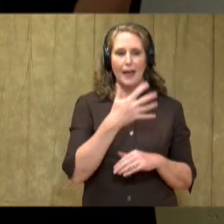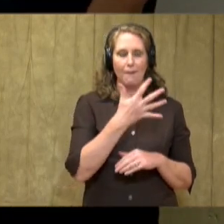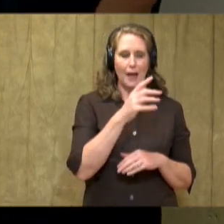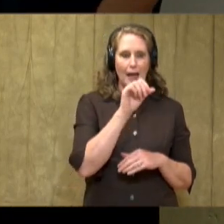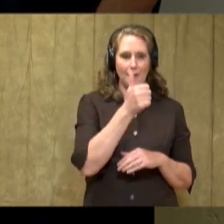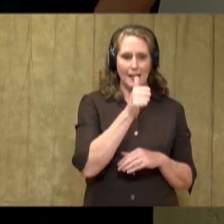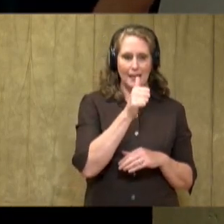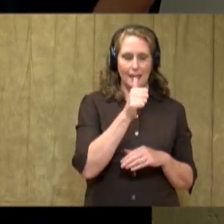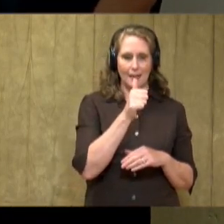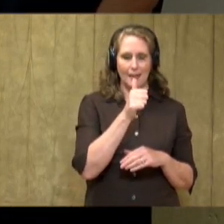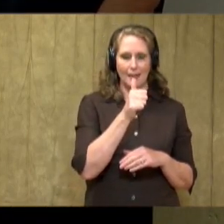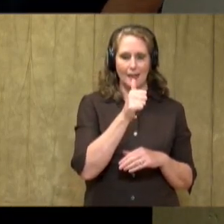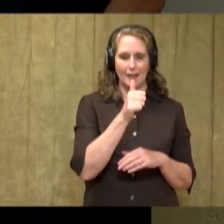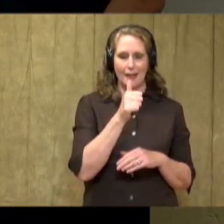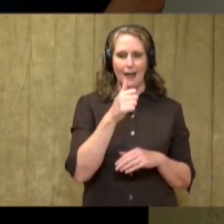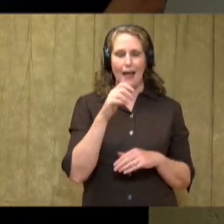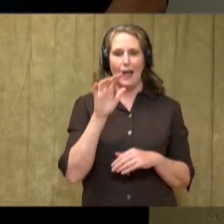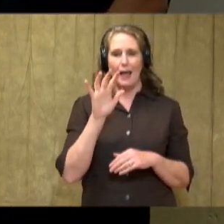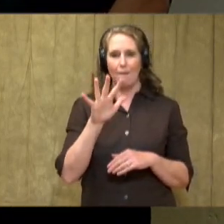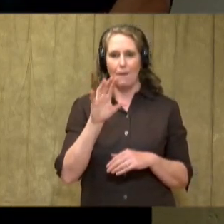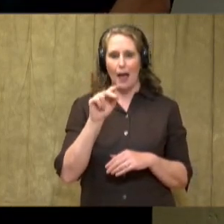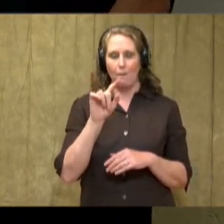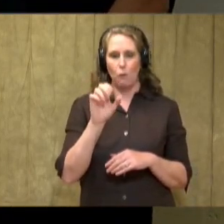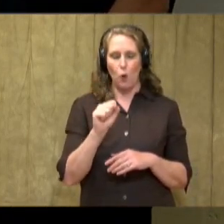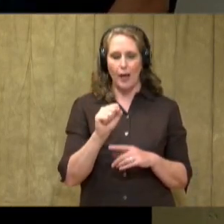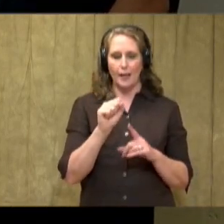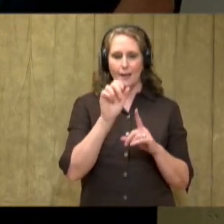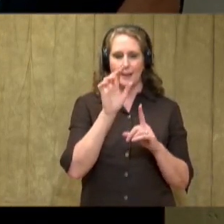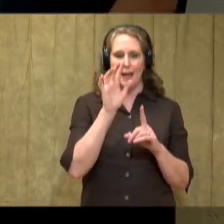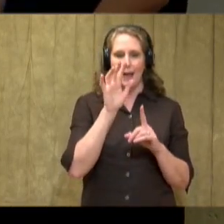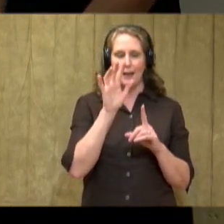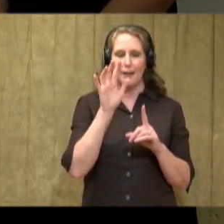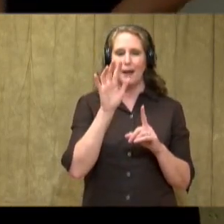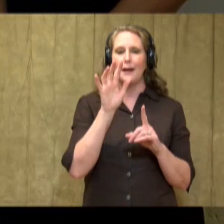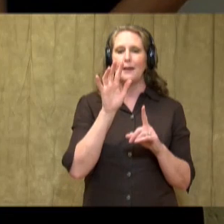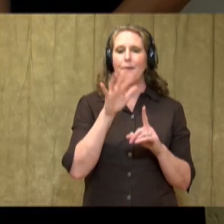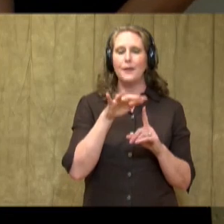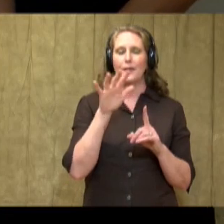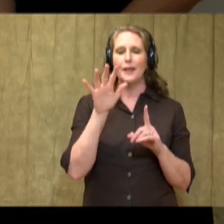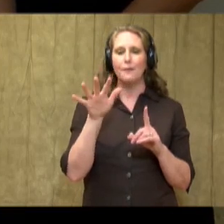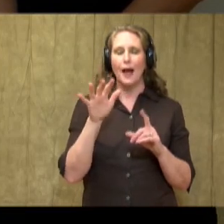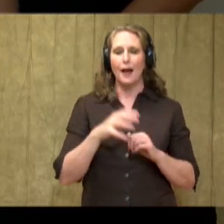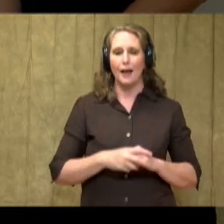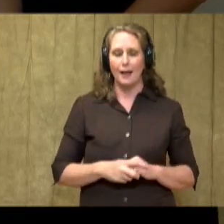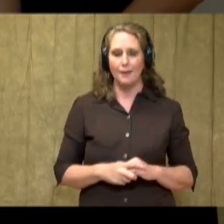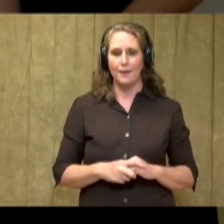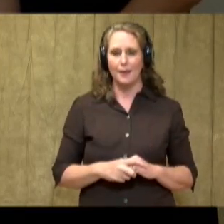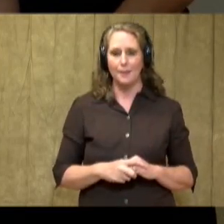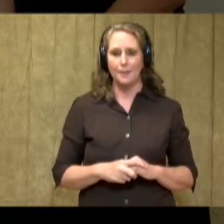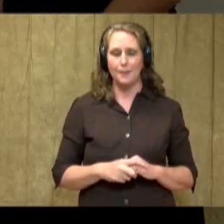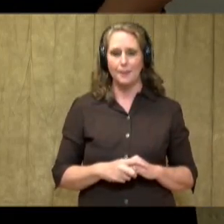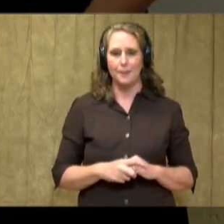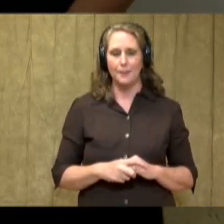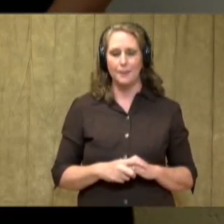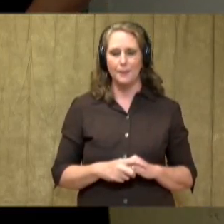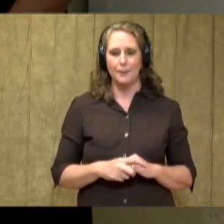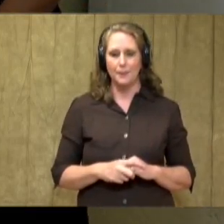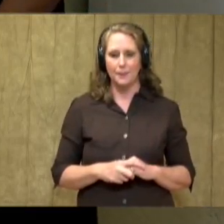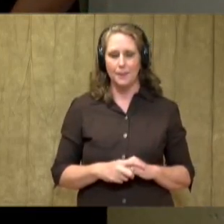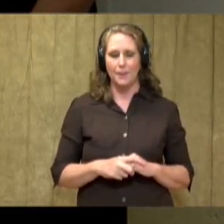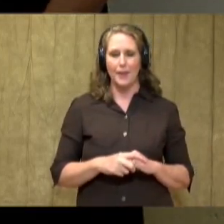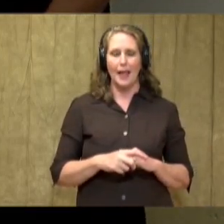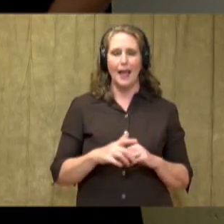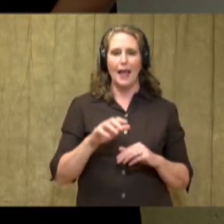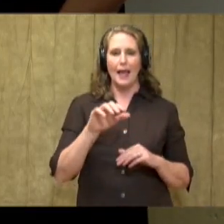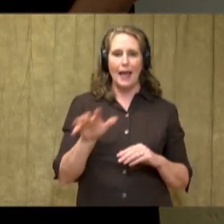tens and 5 ones gives us the number 55.